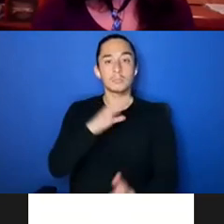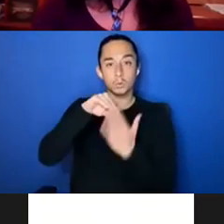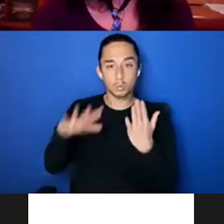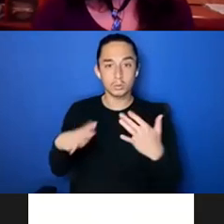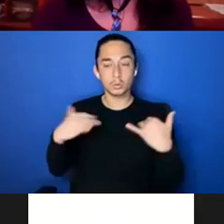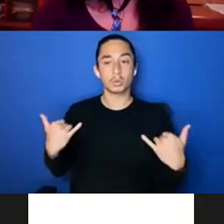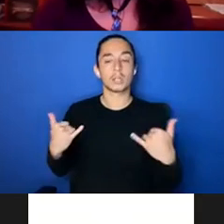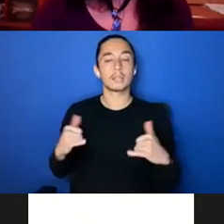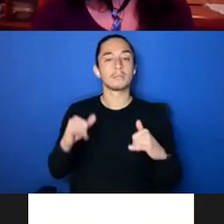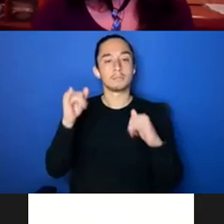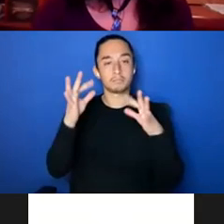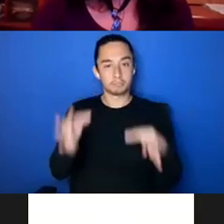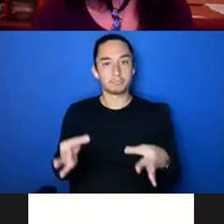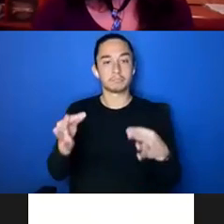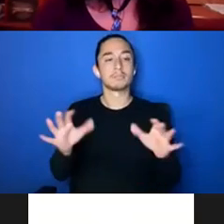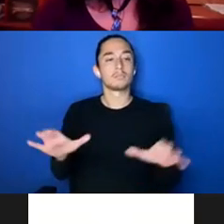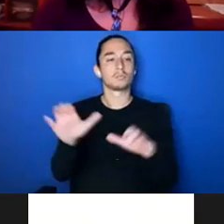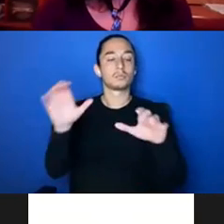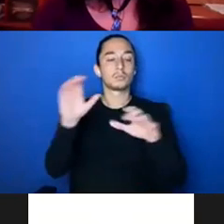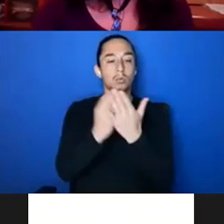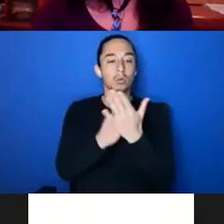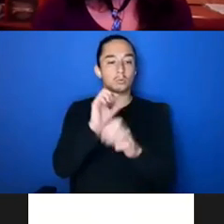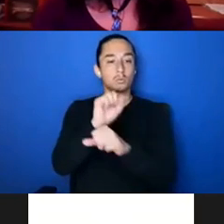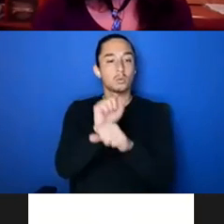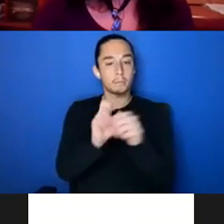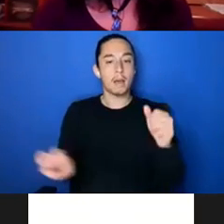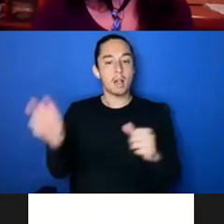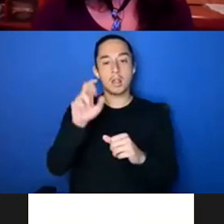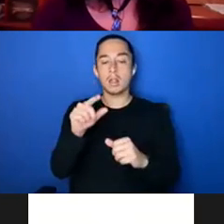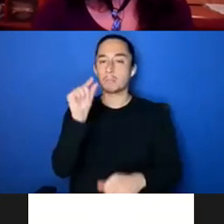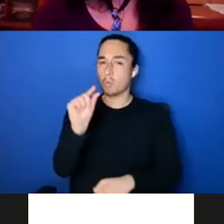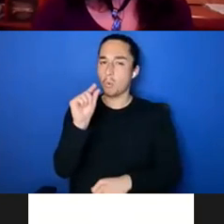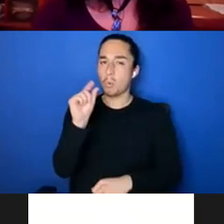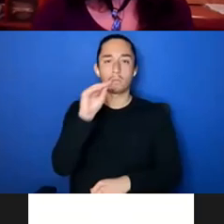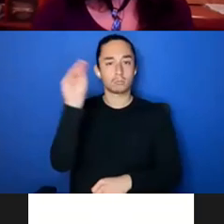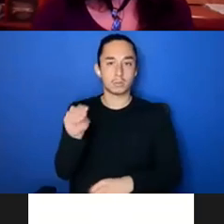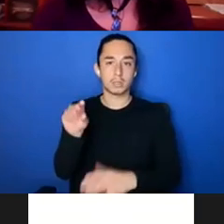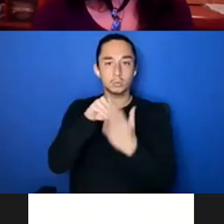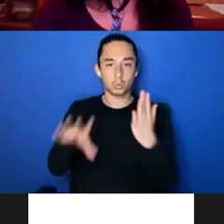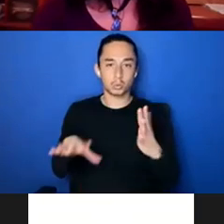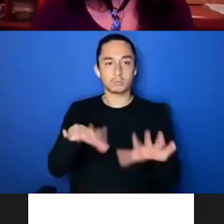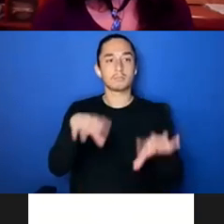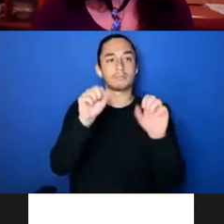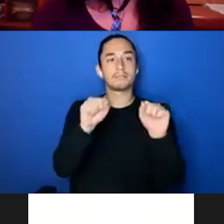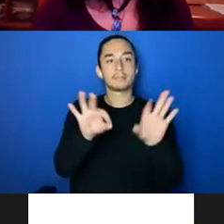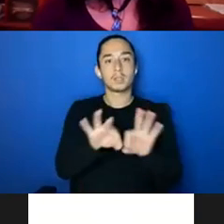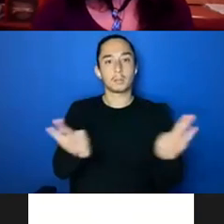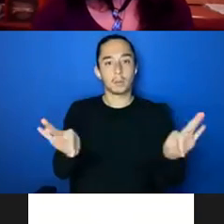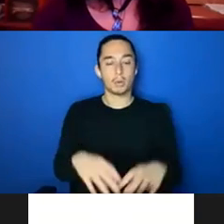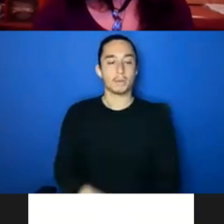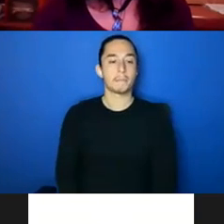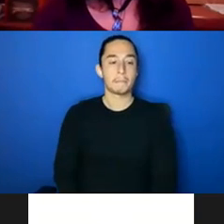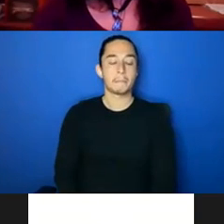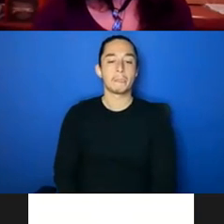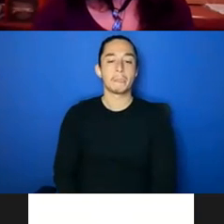currently are choosing to do the coursework pathway. Just a very small percentage of our students are choosing to do the diploma pathway.